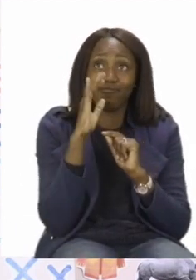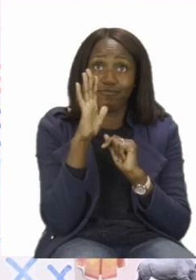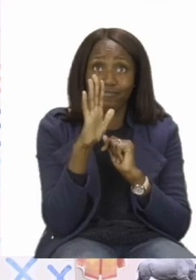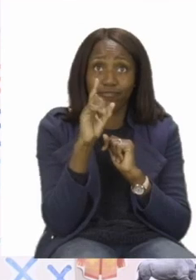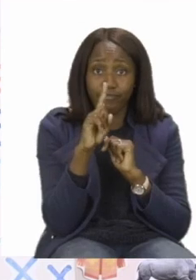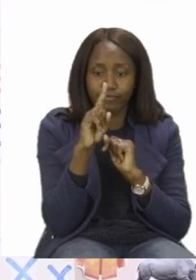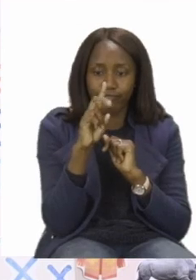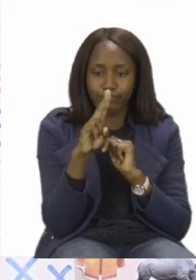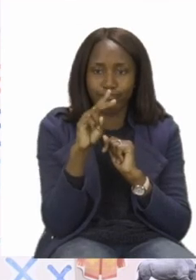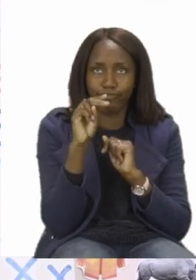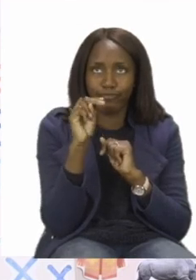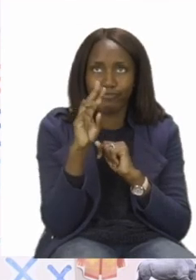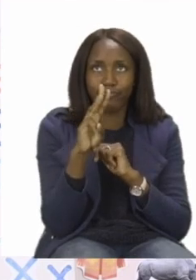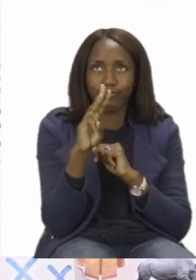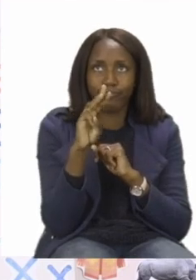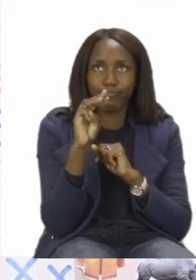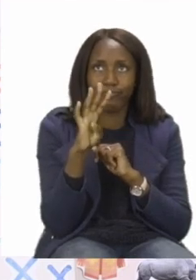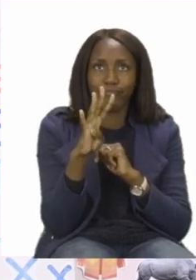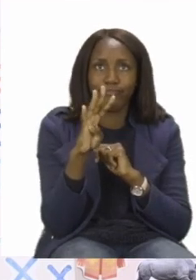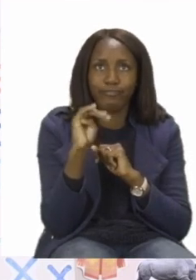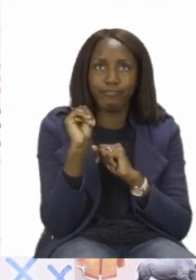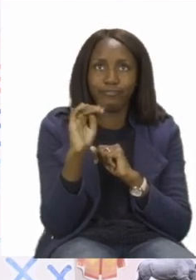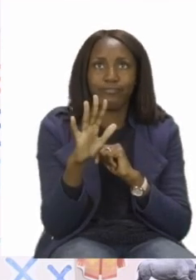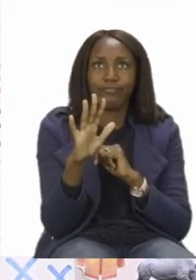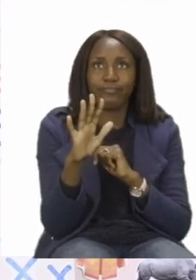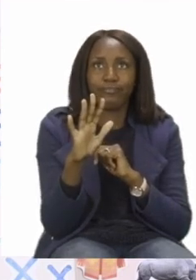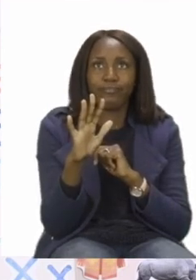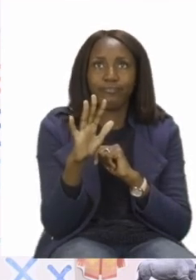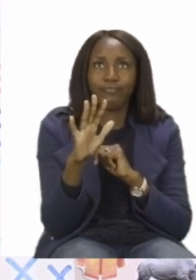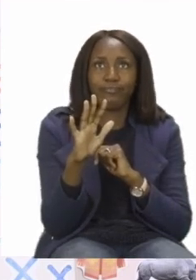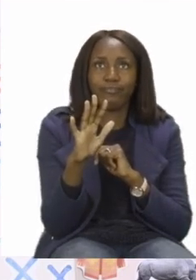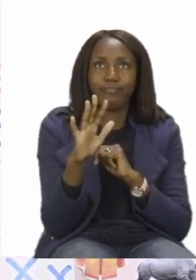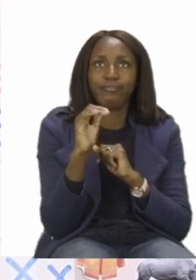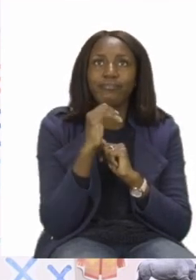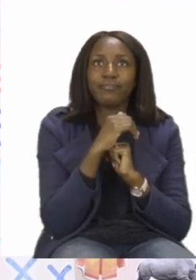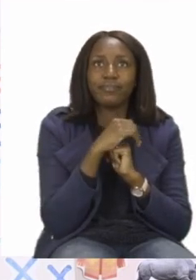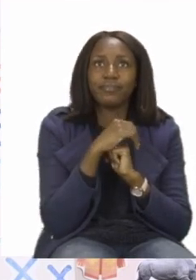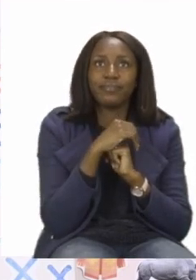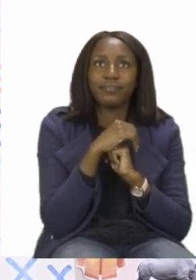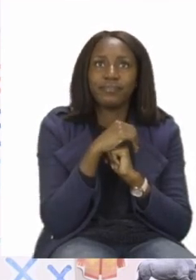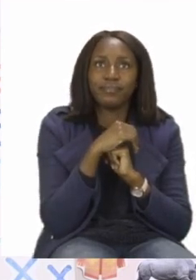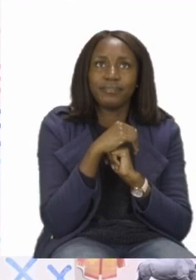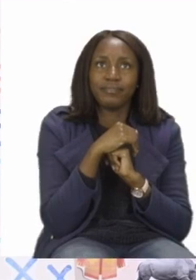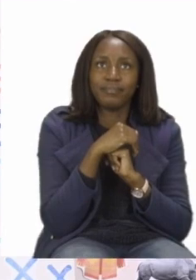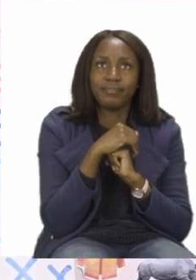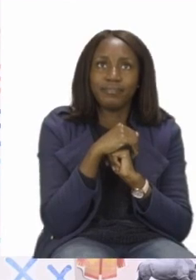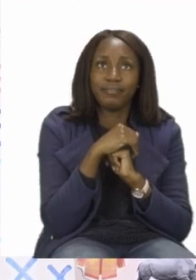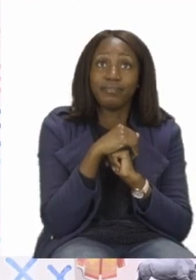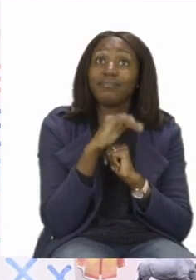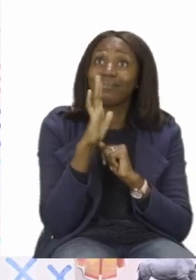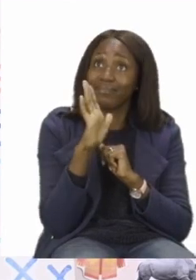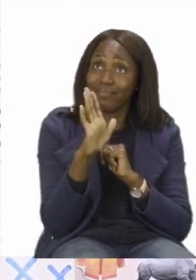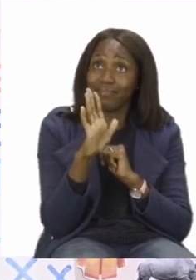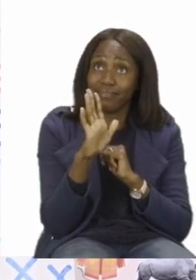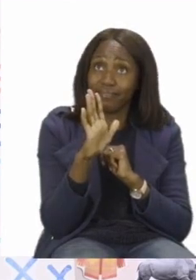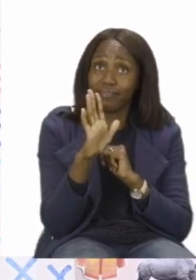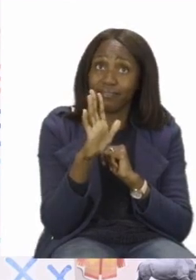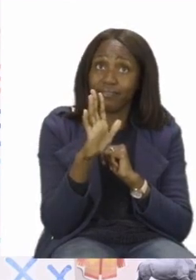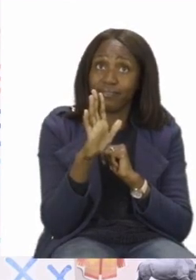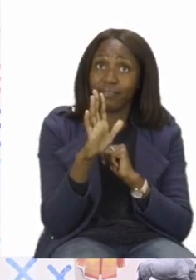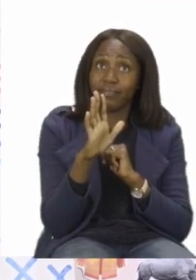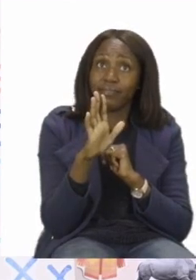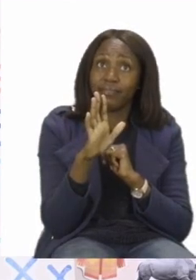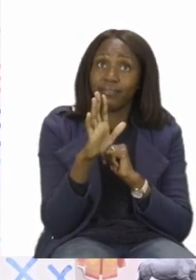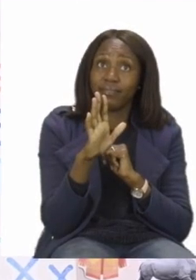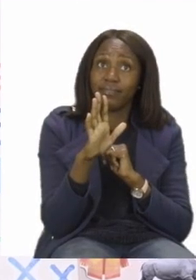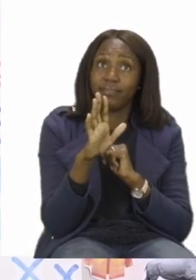1, 2, 3, 4, 5. So I have my 5 sticks. And instead